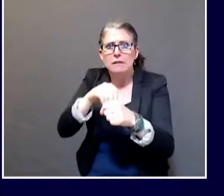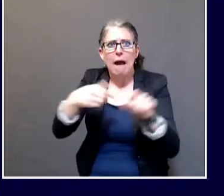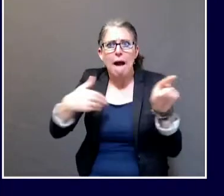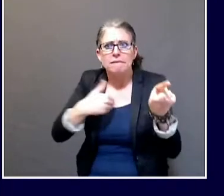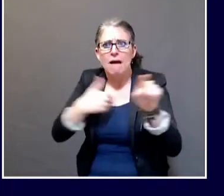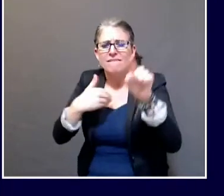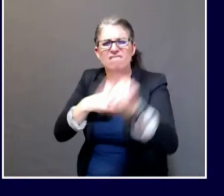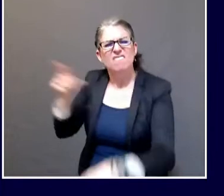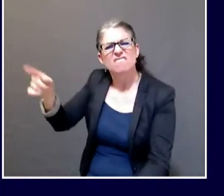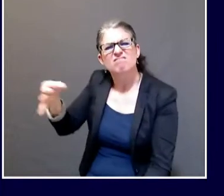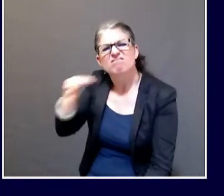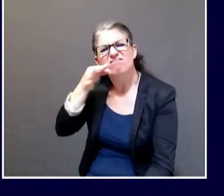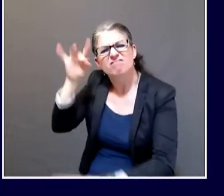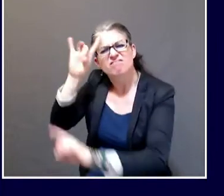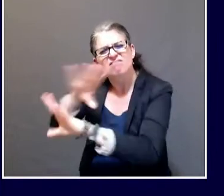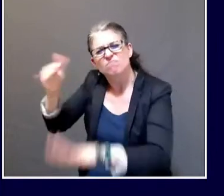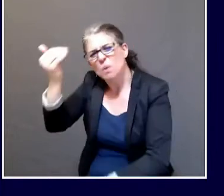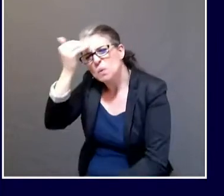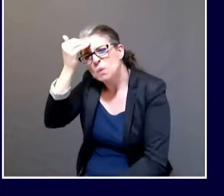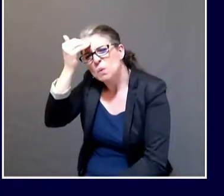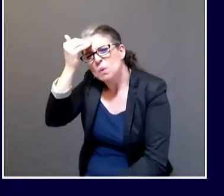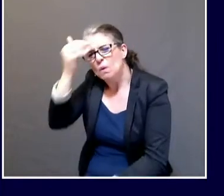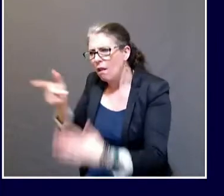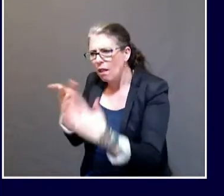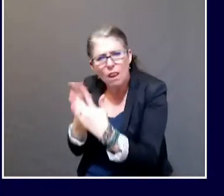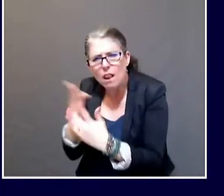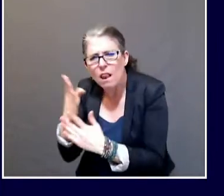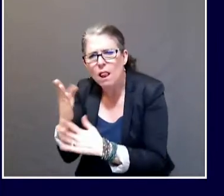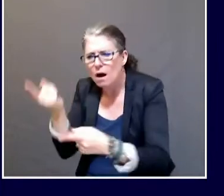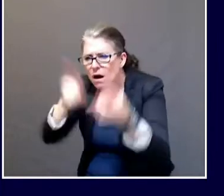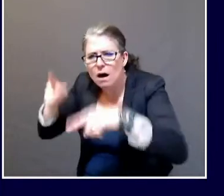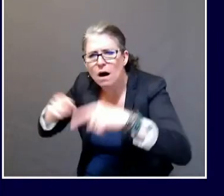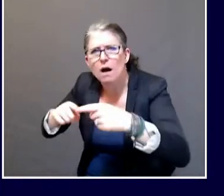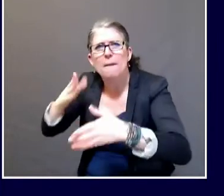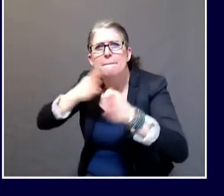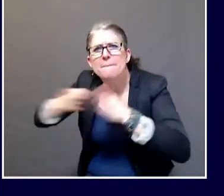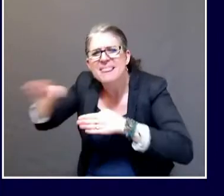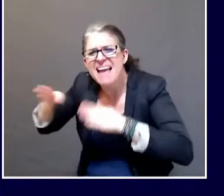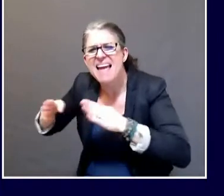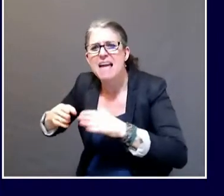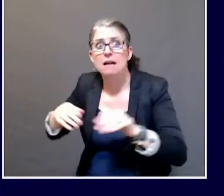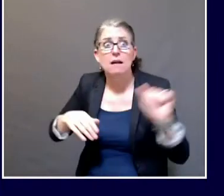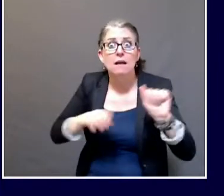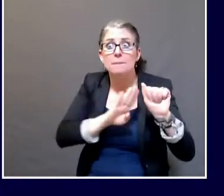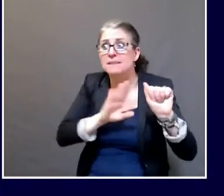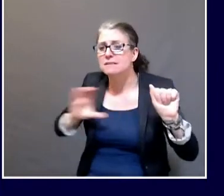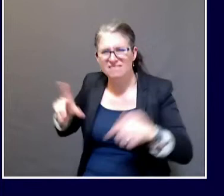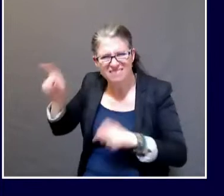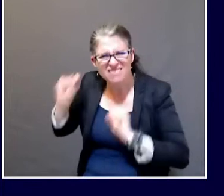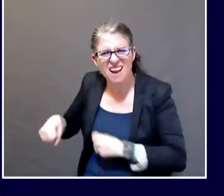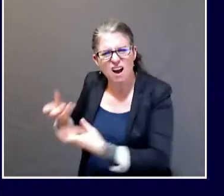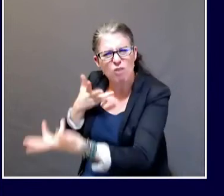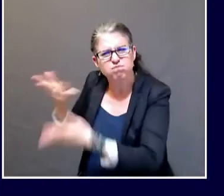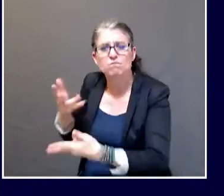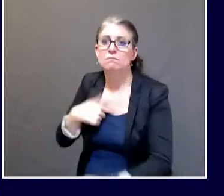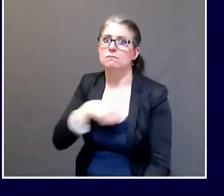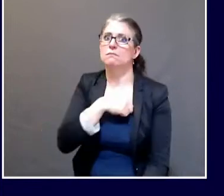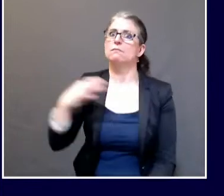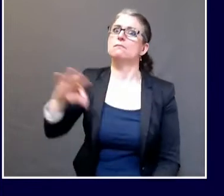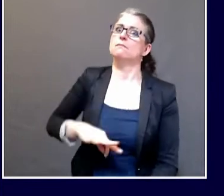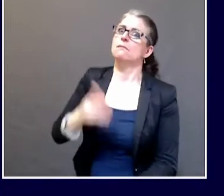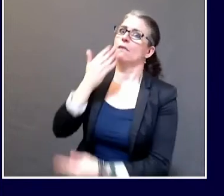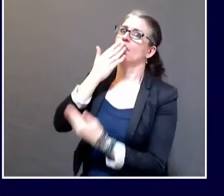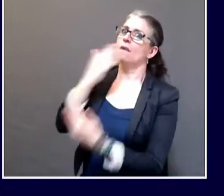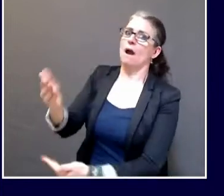that all along. We'll continue to do that going forward. Great, thank you very much. I'm going to turn it over to Amy